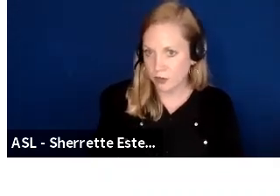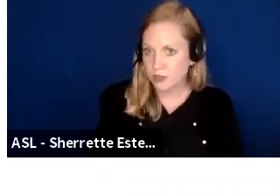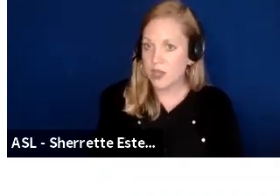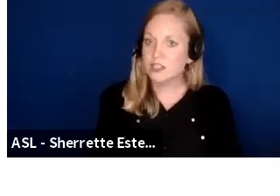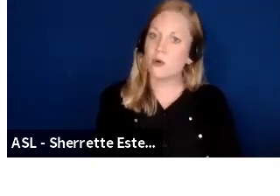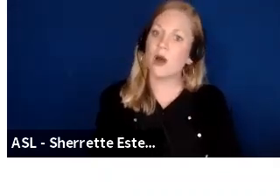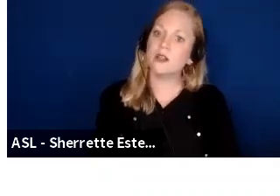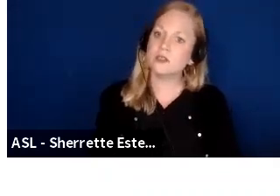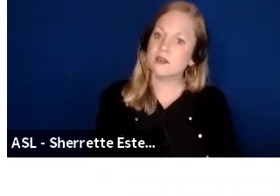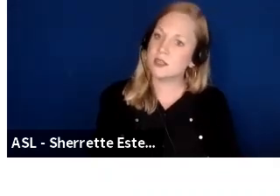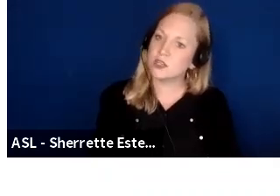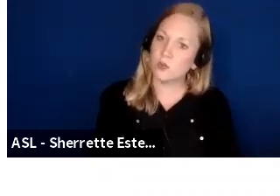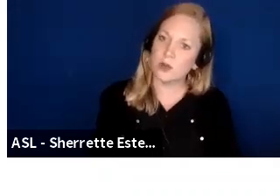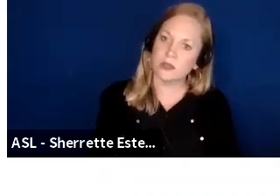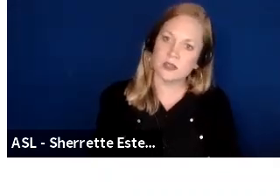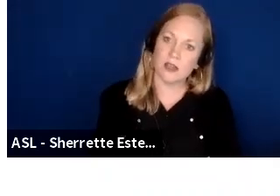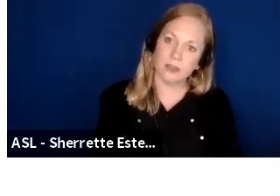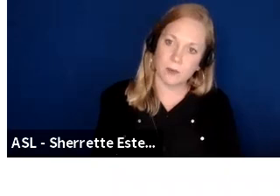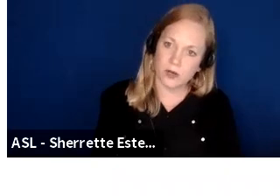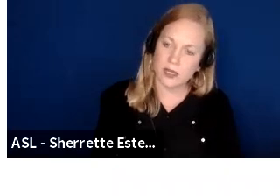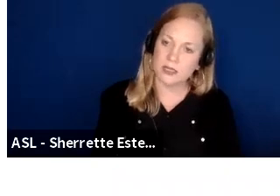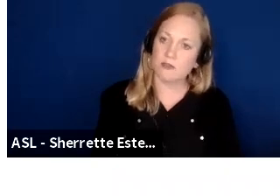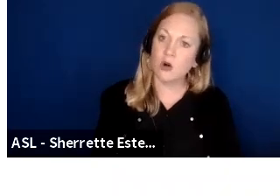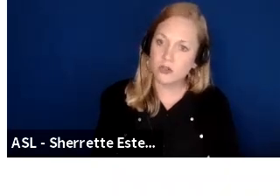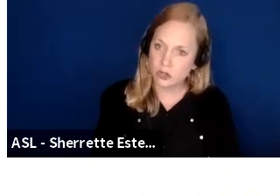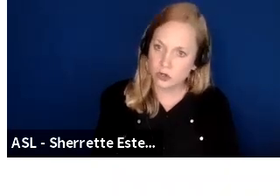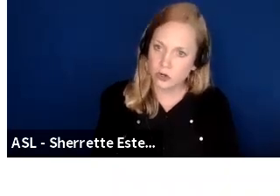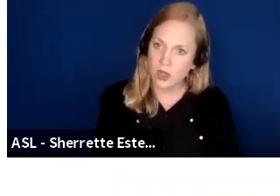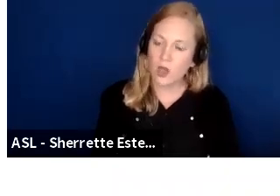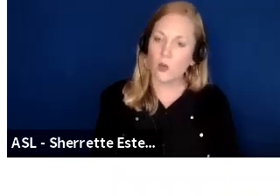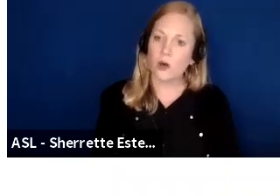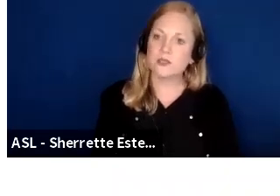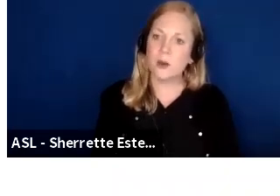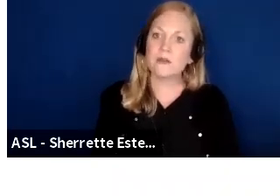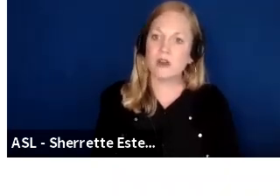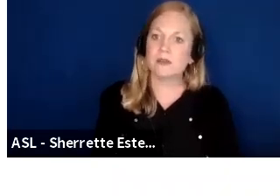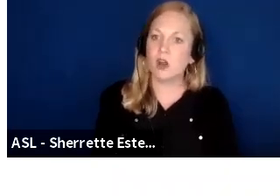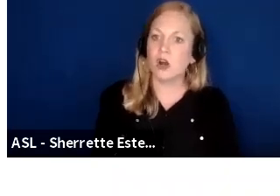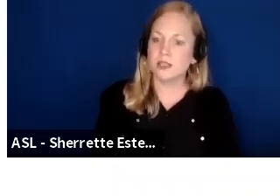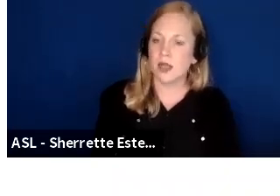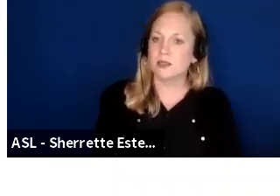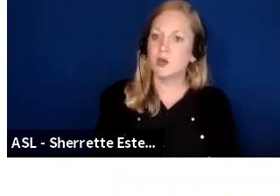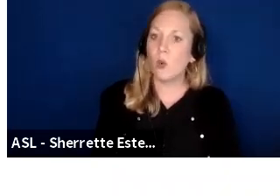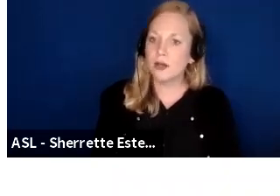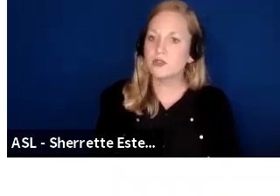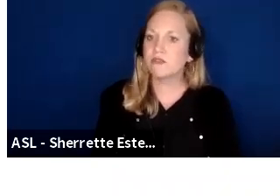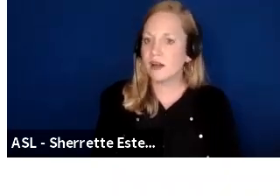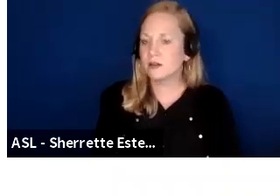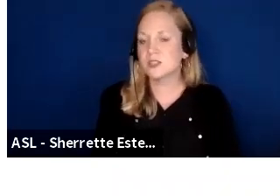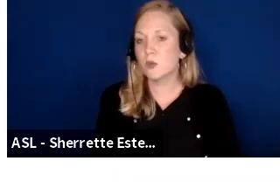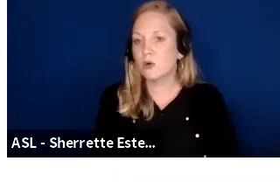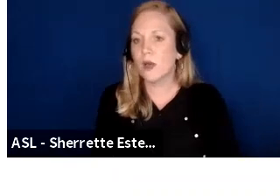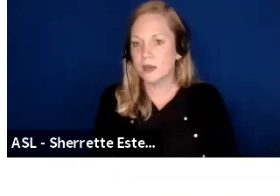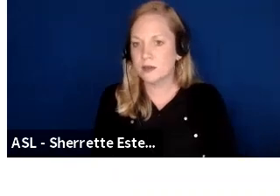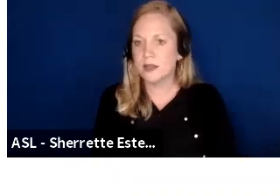for many years. So Hansel's fascination with the deaf community and deaf culture was from the frame of an architect. He wanted to find